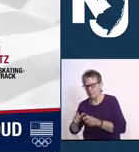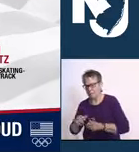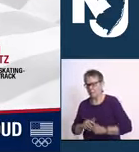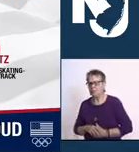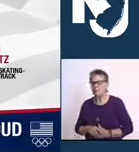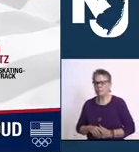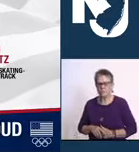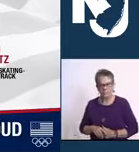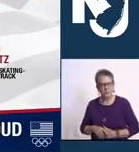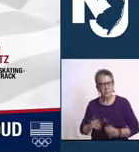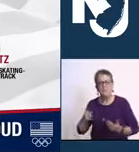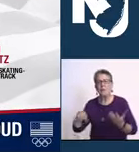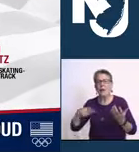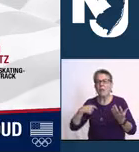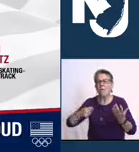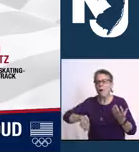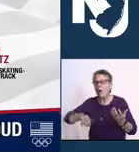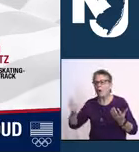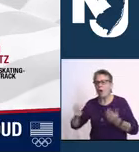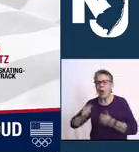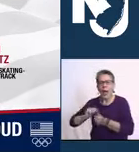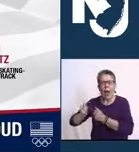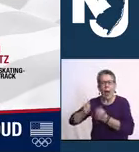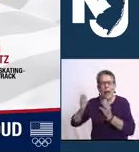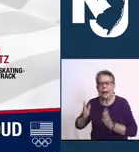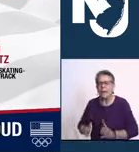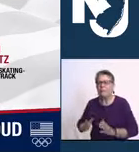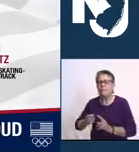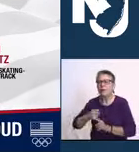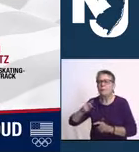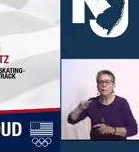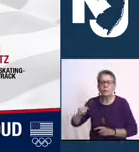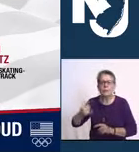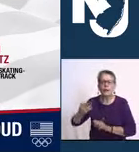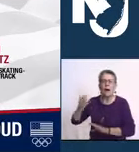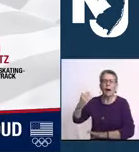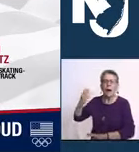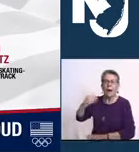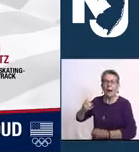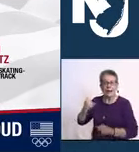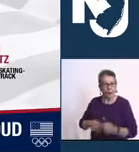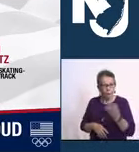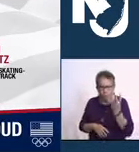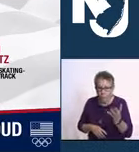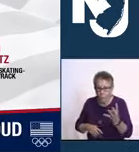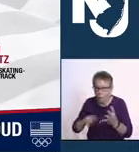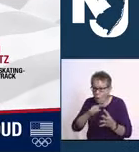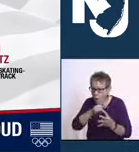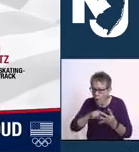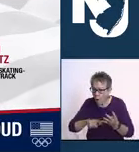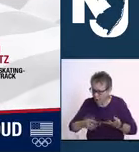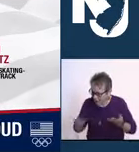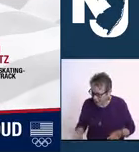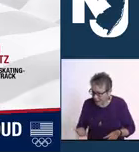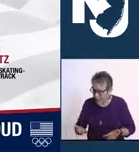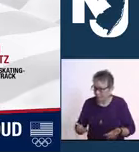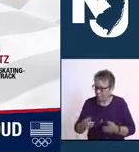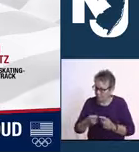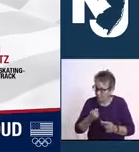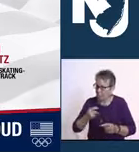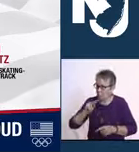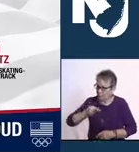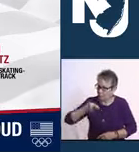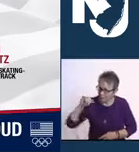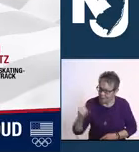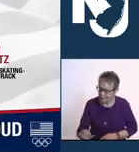cheering them on despite the time difference. We wish them and every athlete the very best as they chase their dreams of